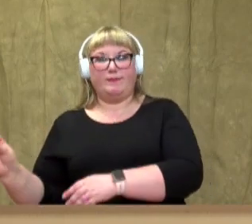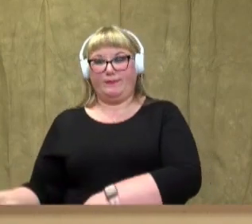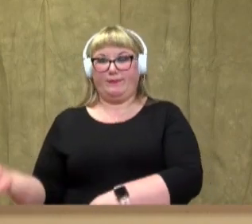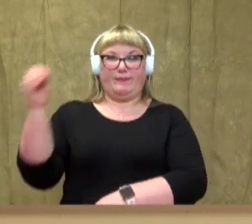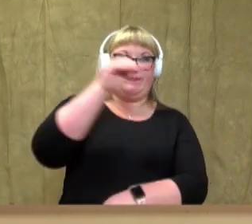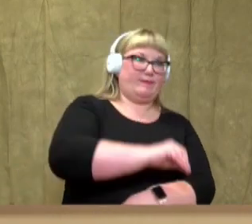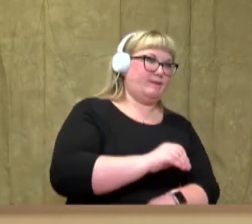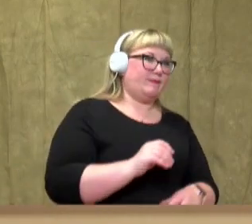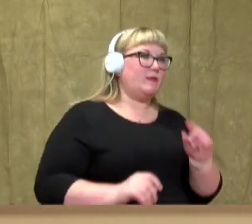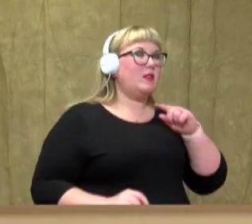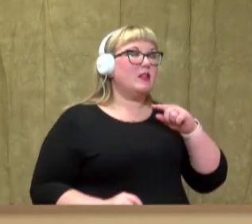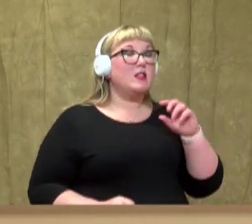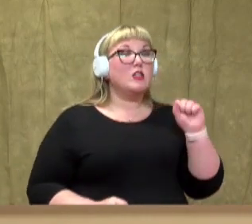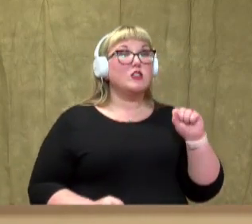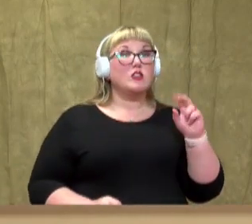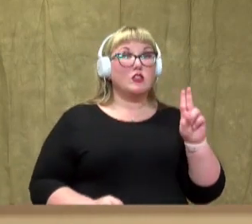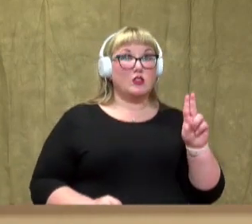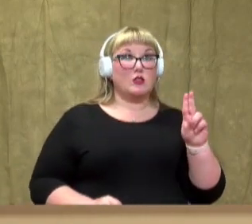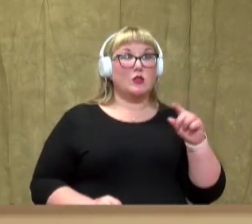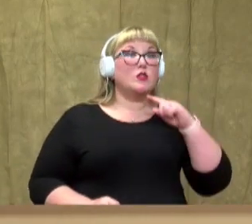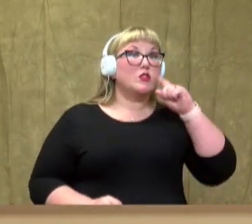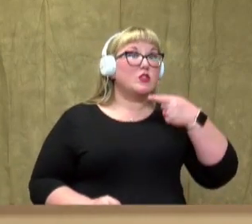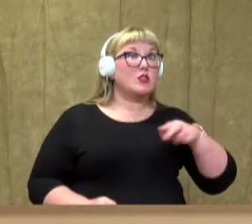sound. So let's try it.